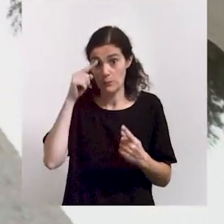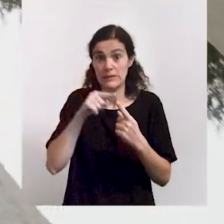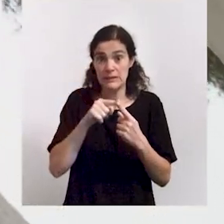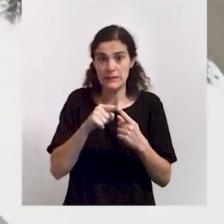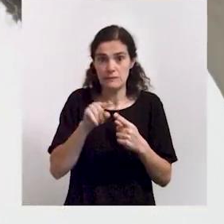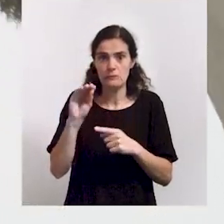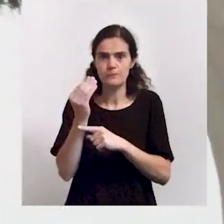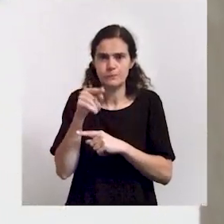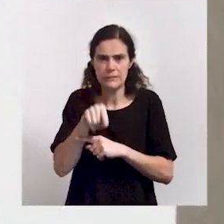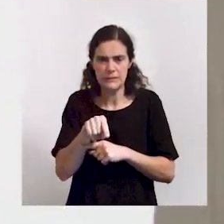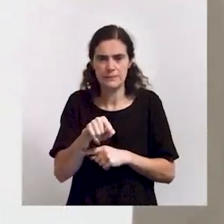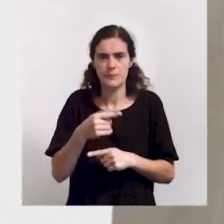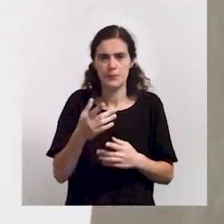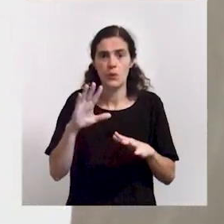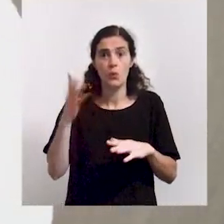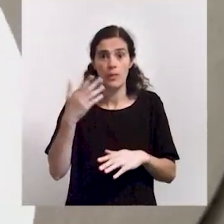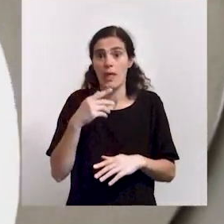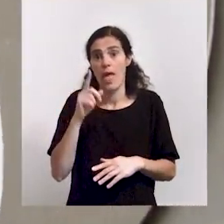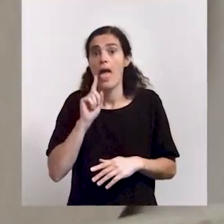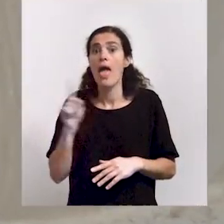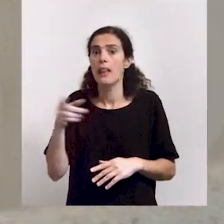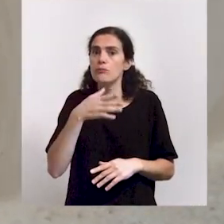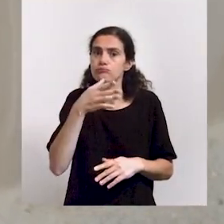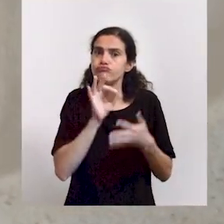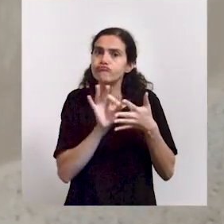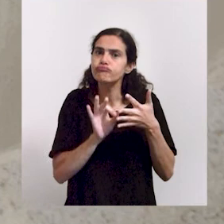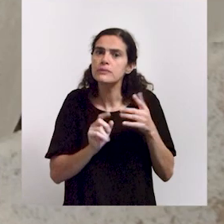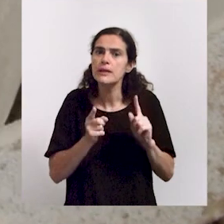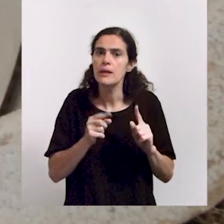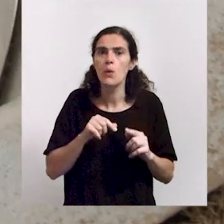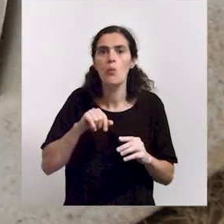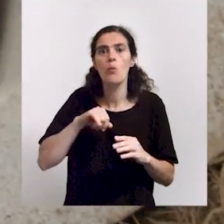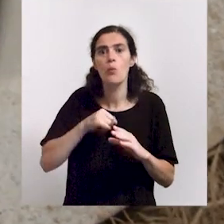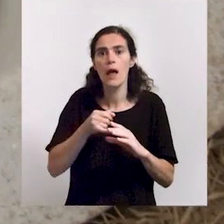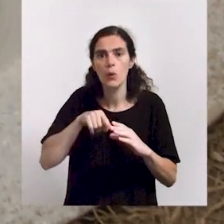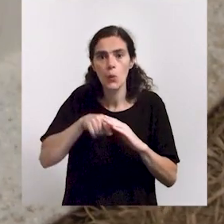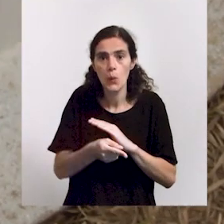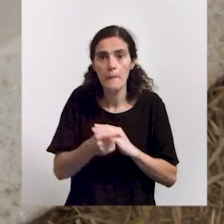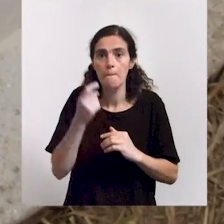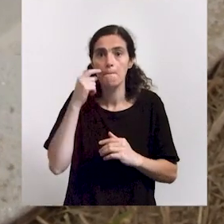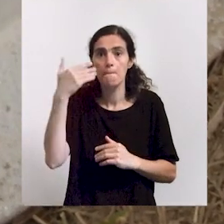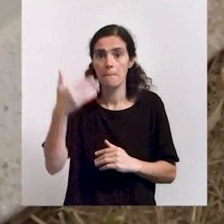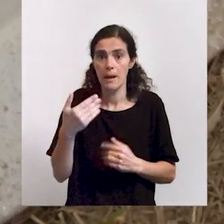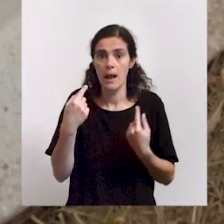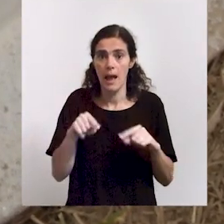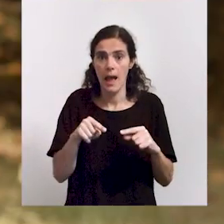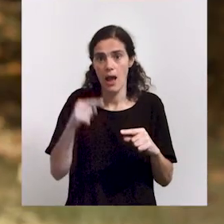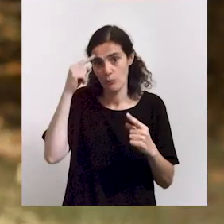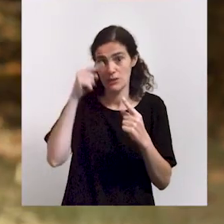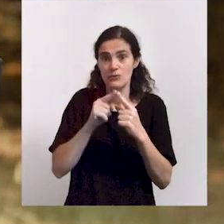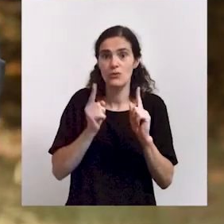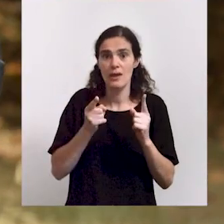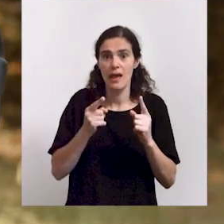piece, when described by YOKO ONO, is a deep hole with a mirror so that the clouds